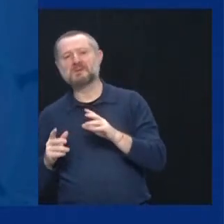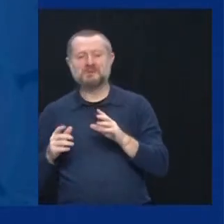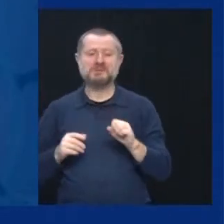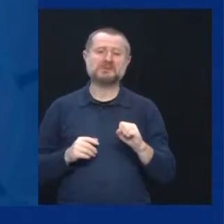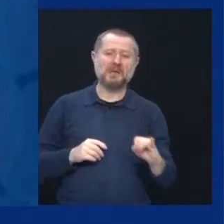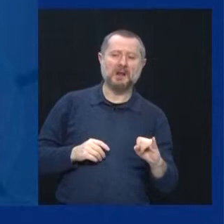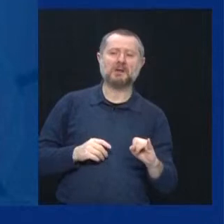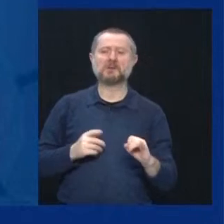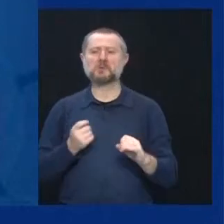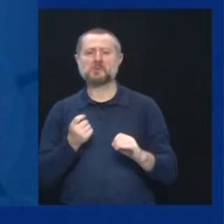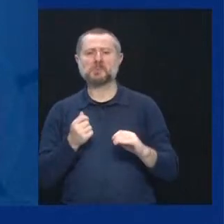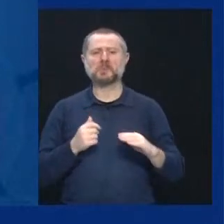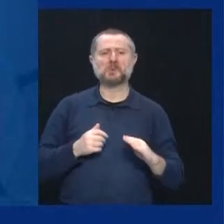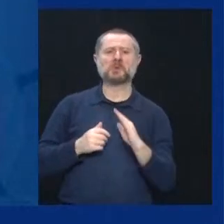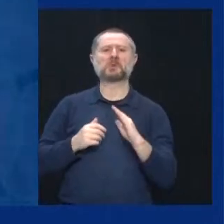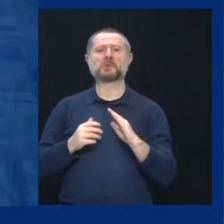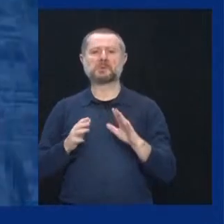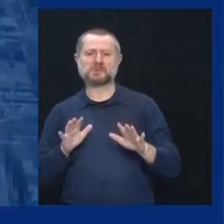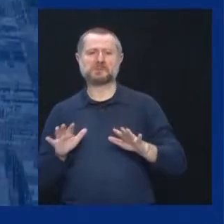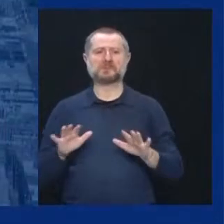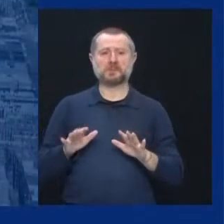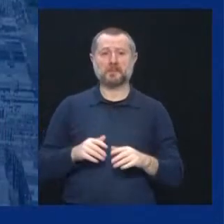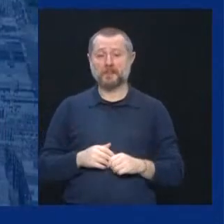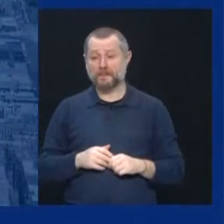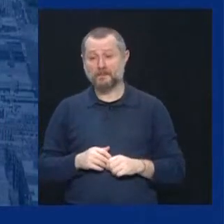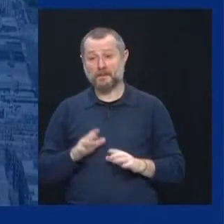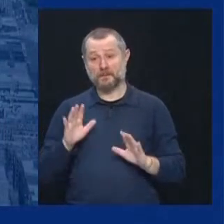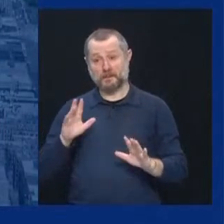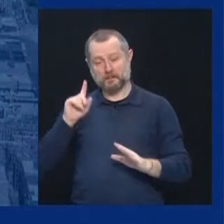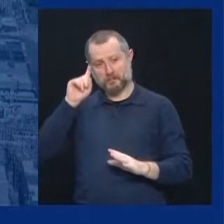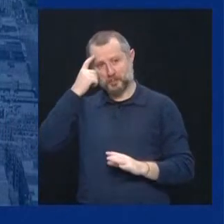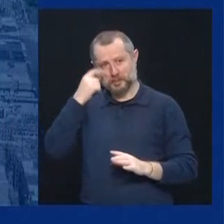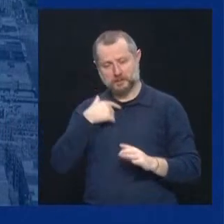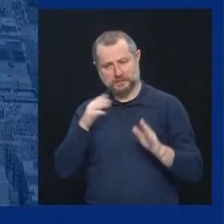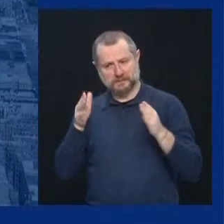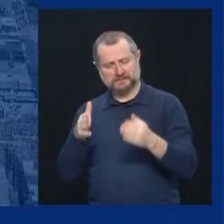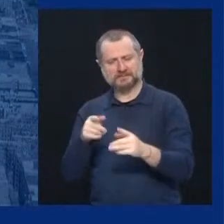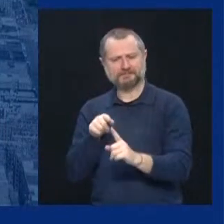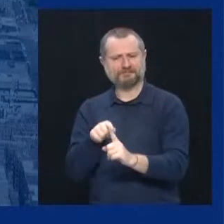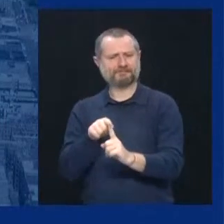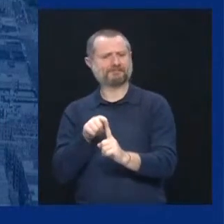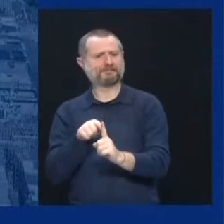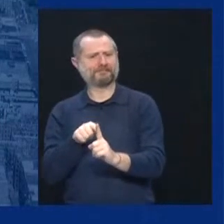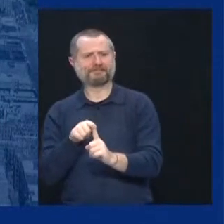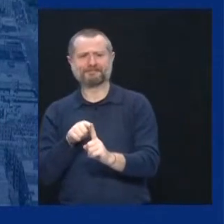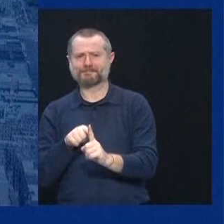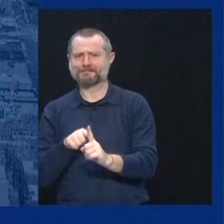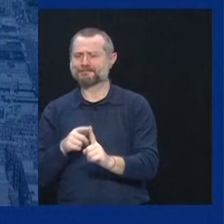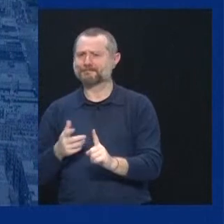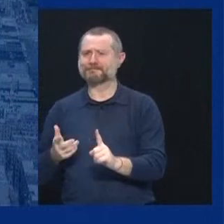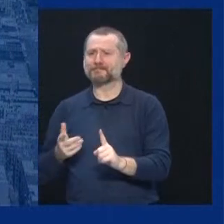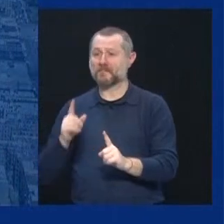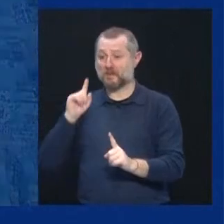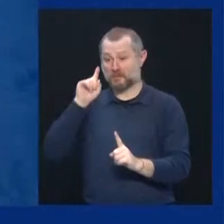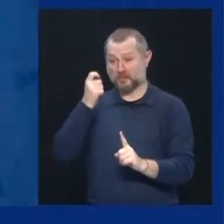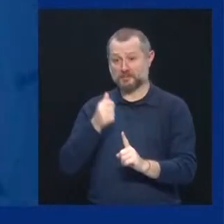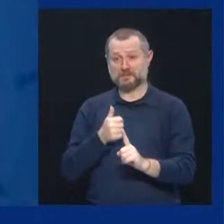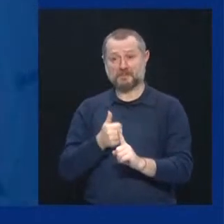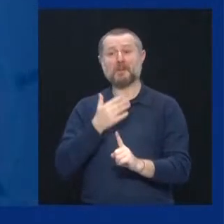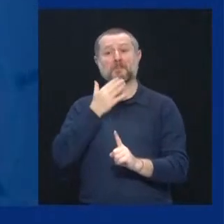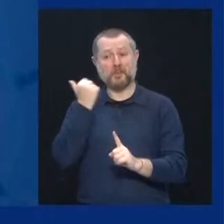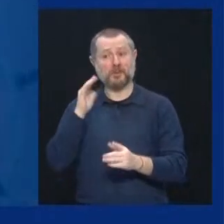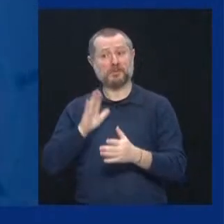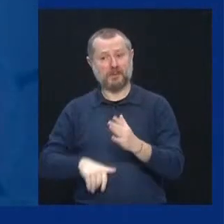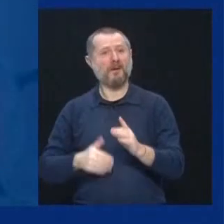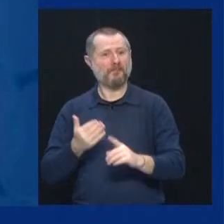up, but it's the Bronx, and we have to focus on the Bronx. The Bronx is not as bad as it was. As